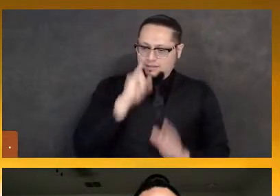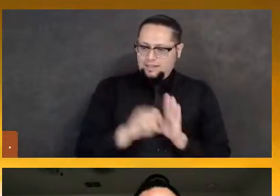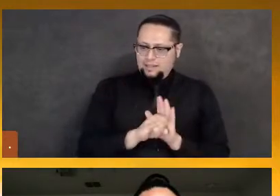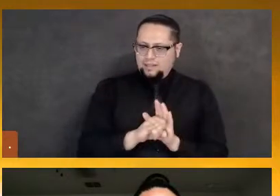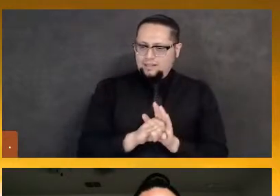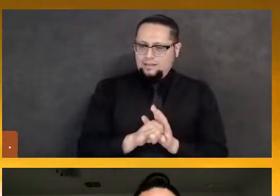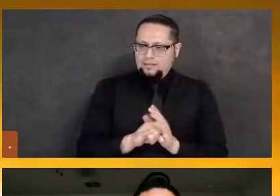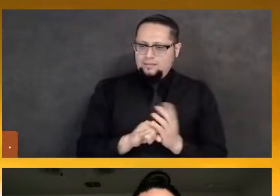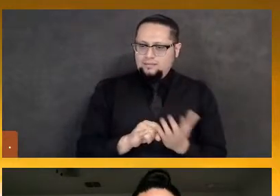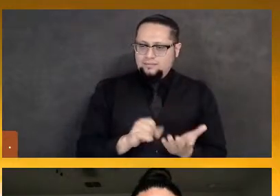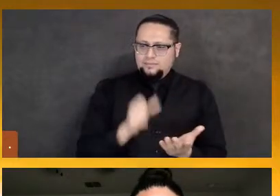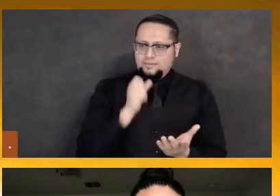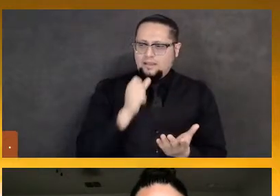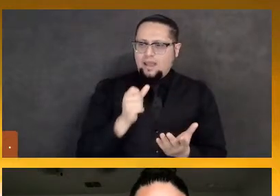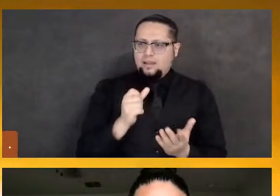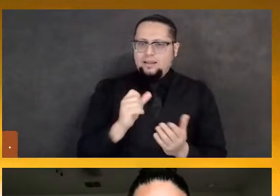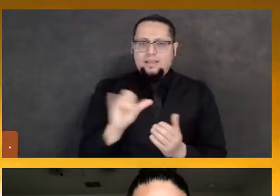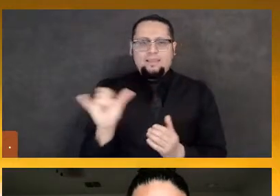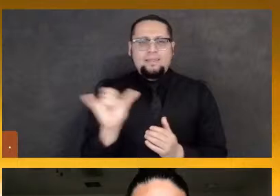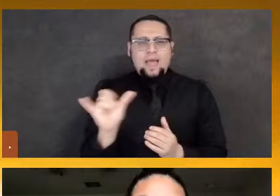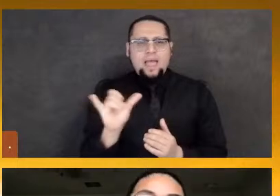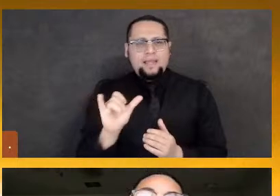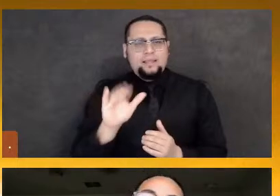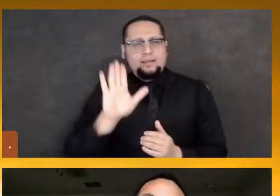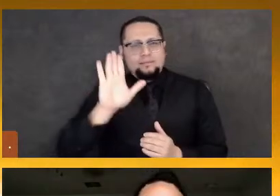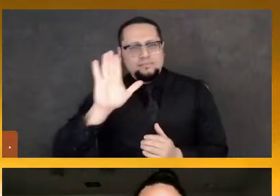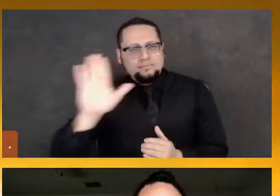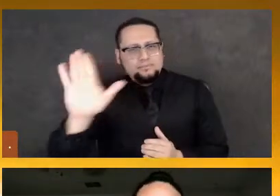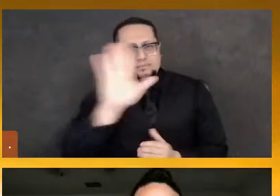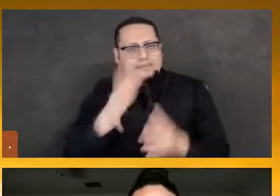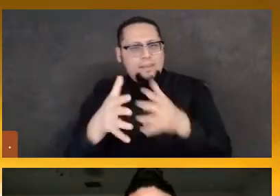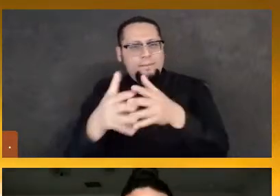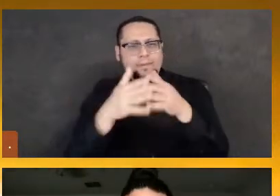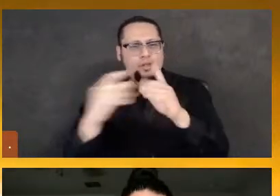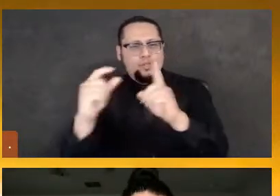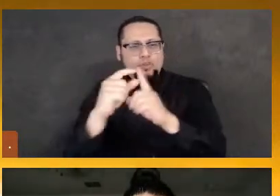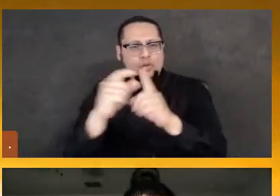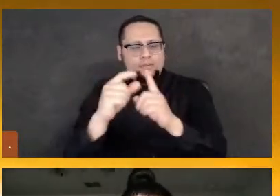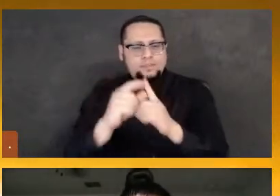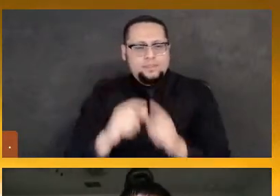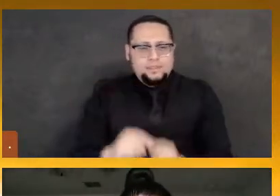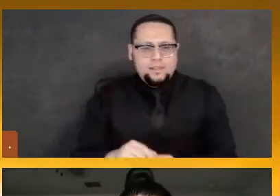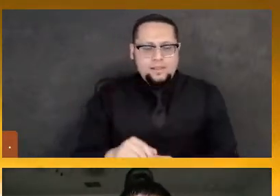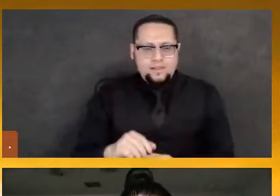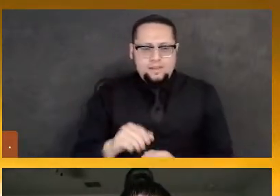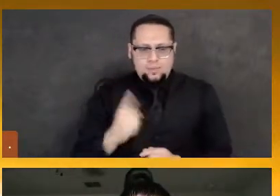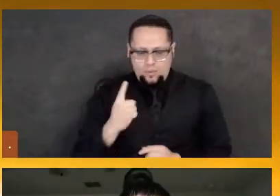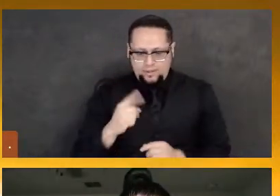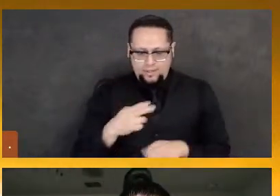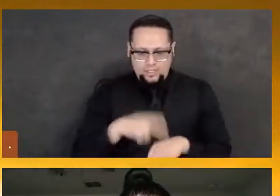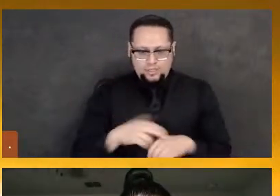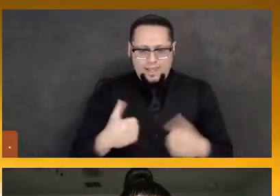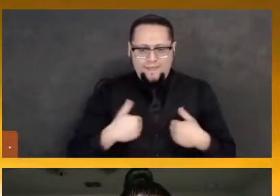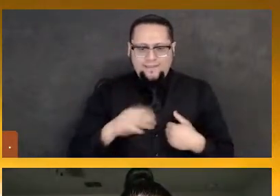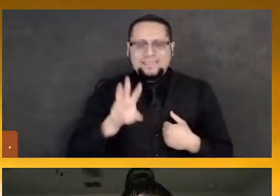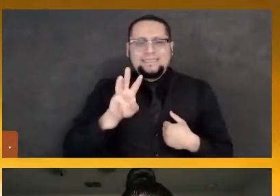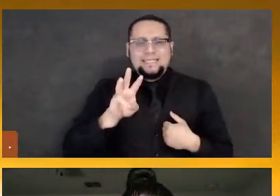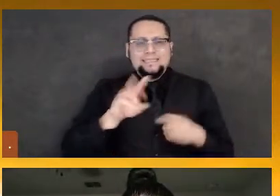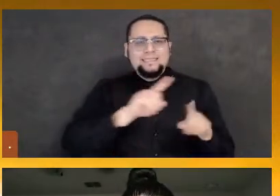not like these Western terms. For example, the Navajo Nation, I believe they have 6 different